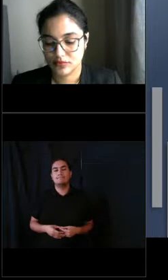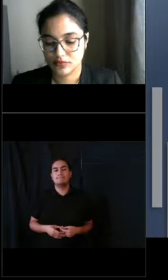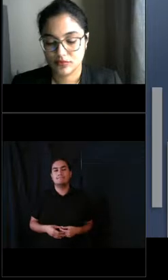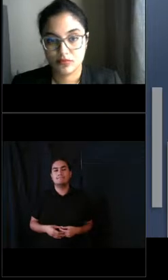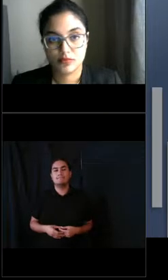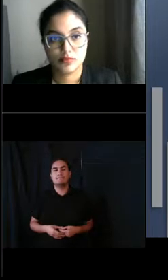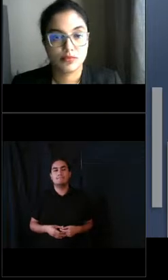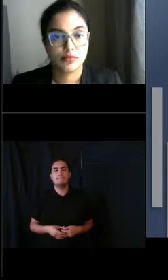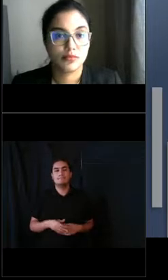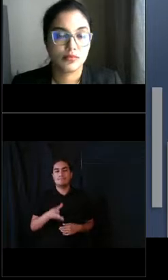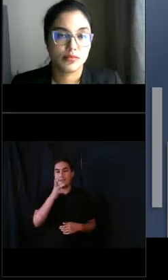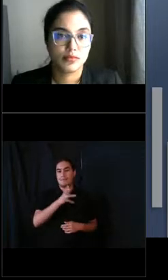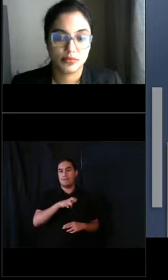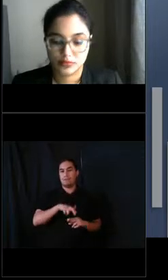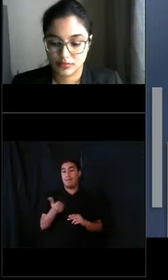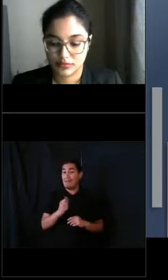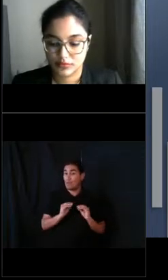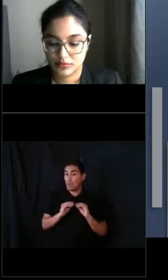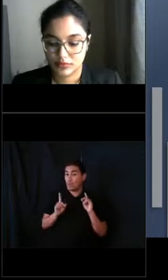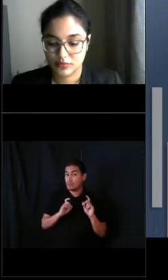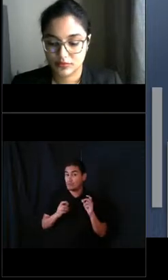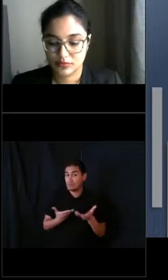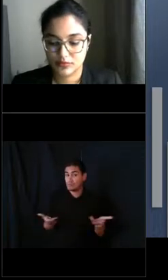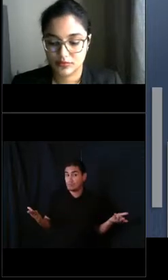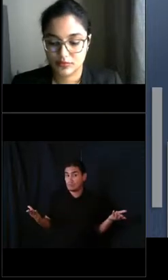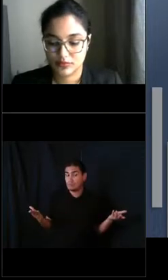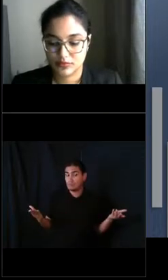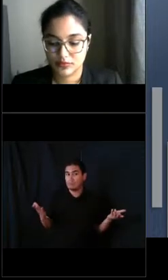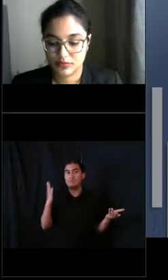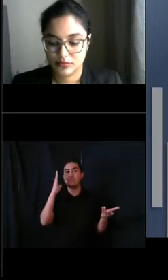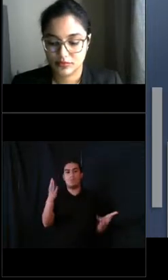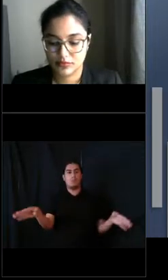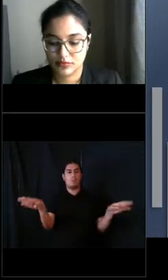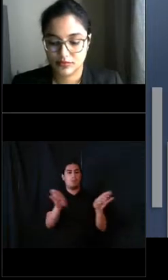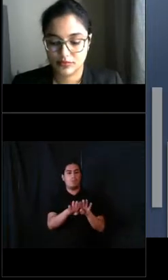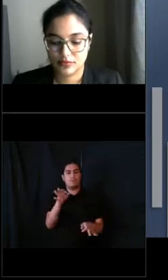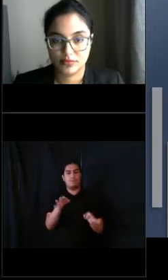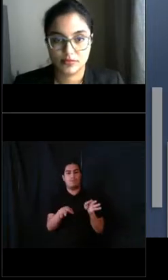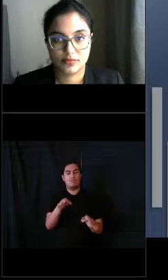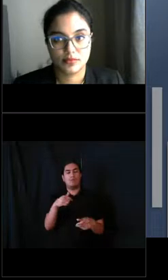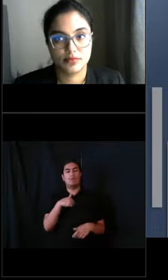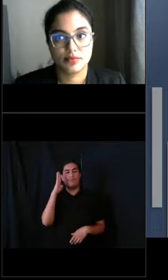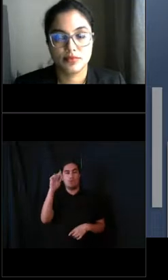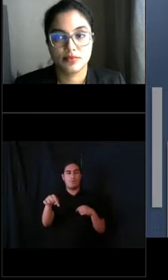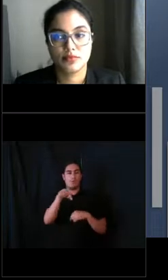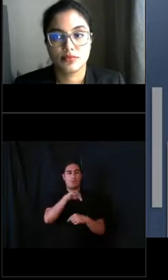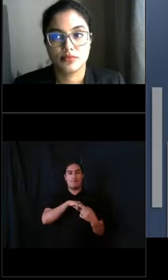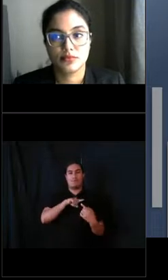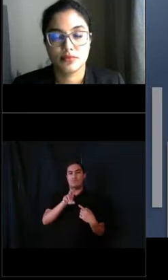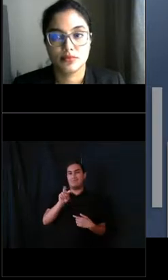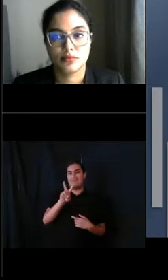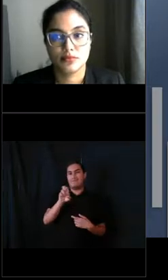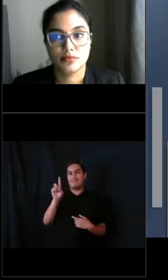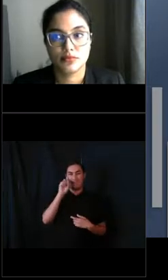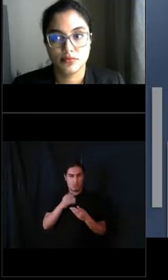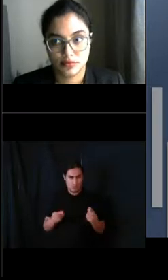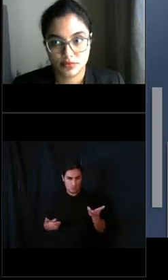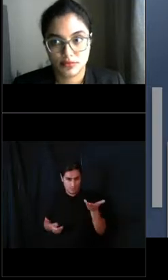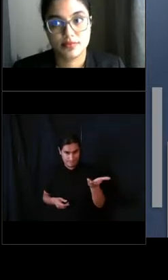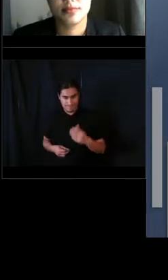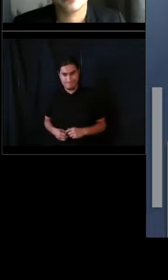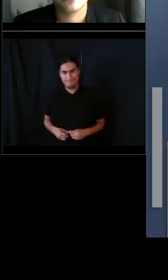any other questions and i will close the hearing um i'll go back to you and naveen for the resolution